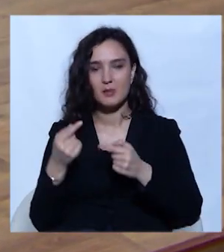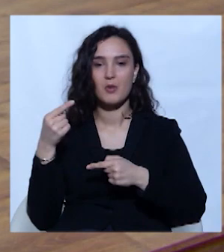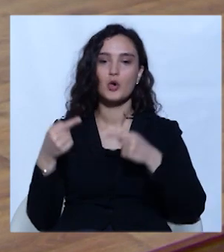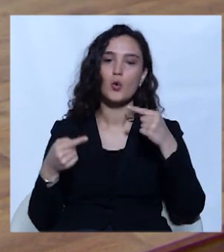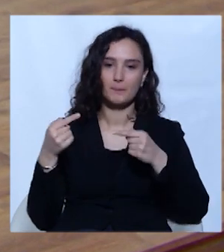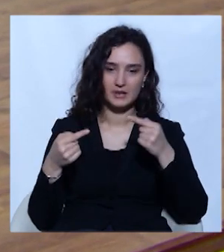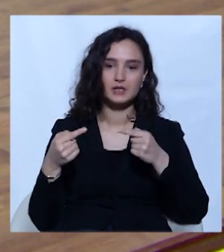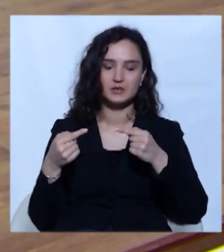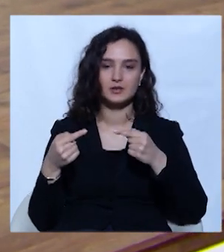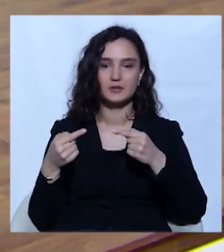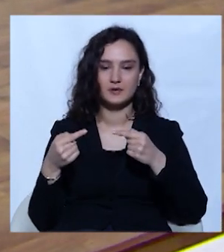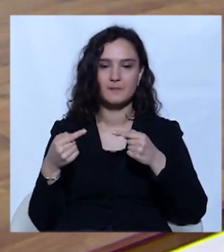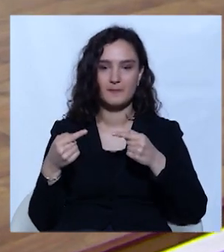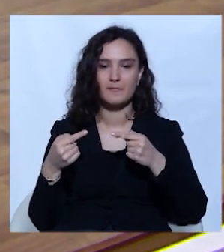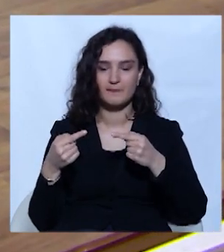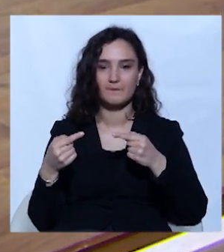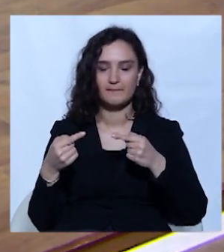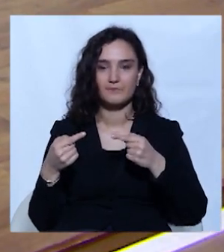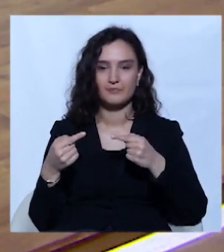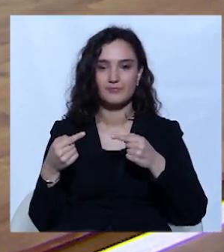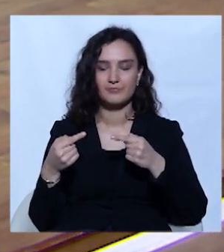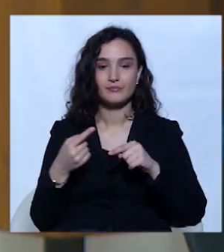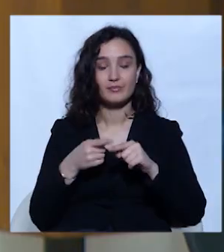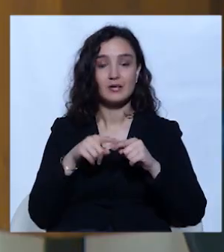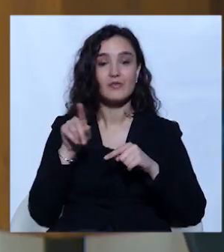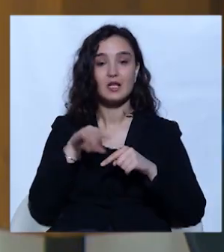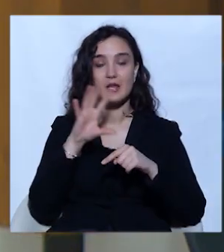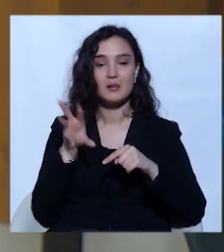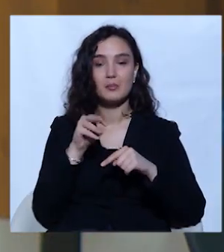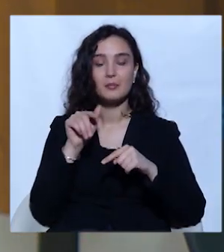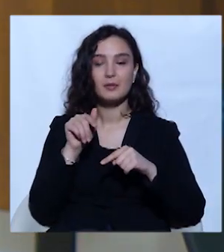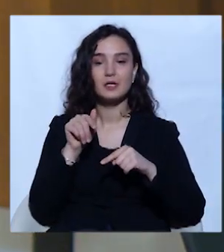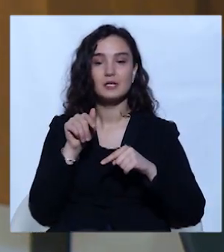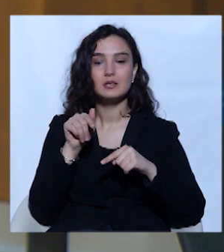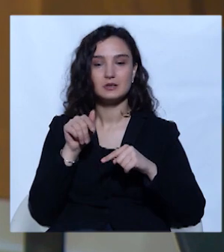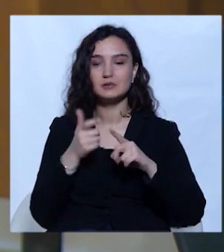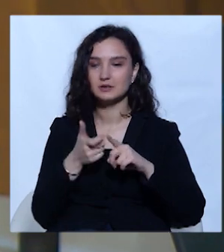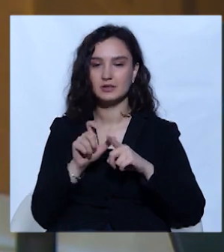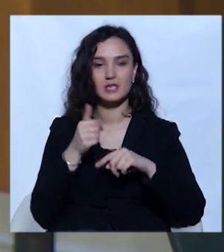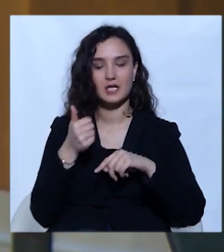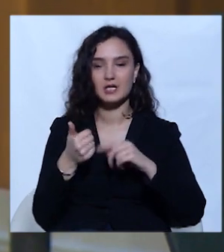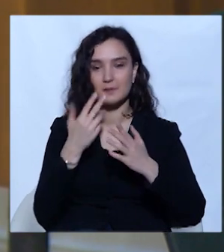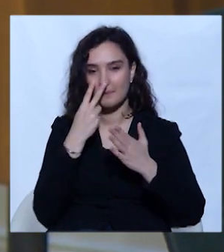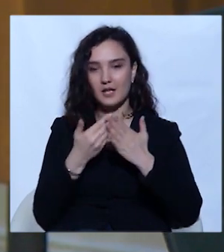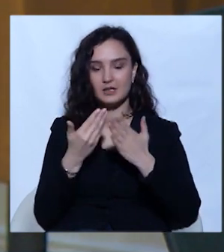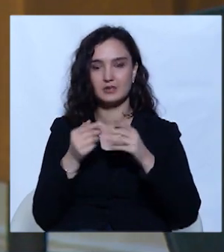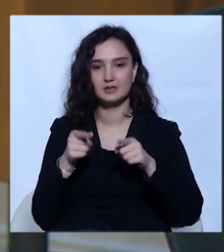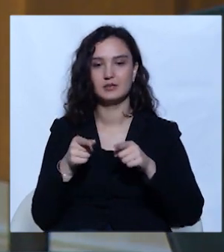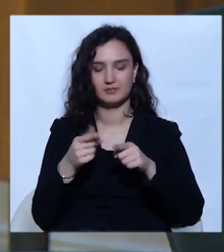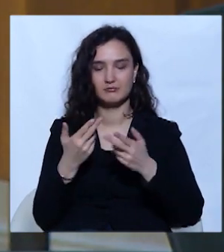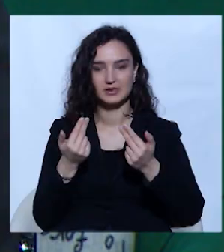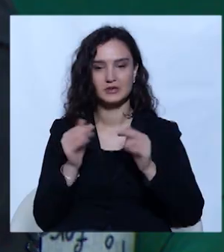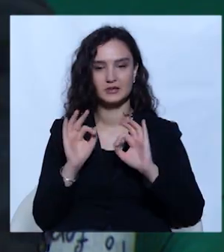conflict being a cause of all of these things. That scene is great just for that reason alone.